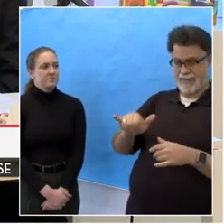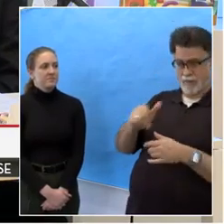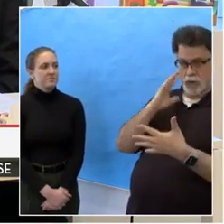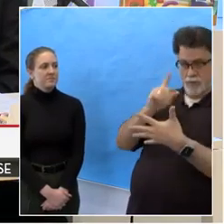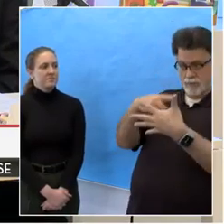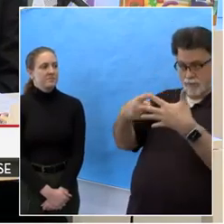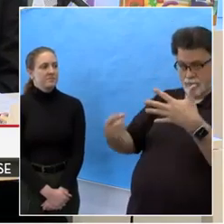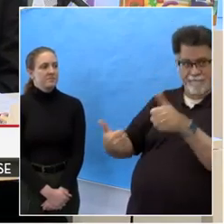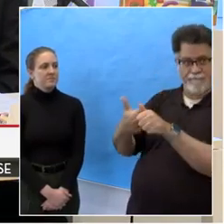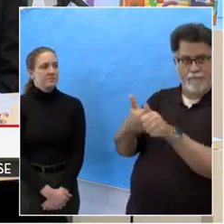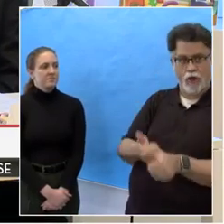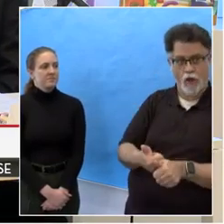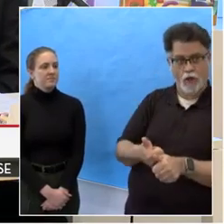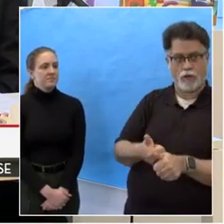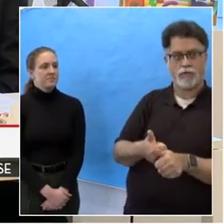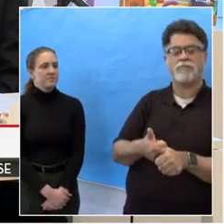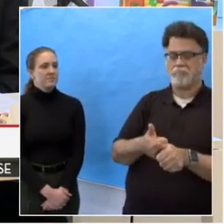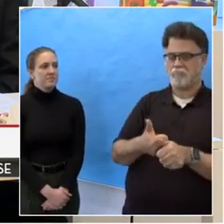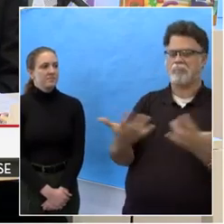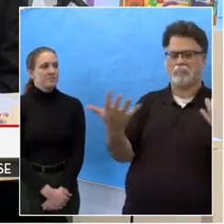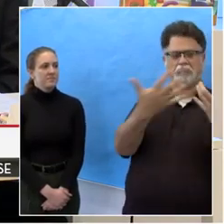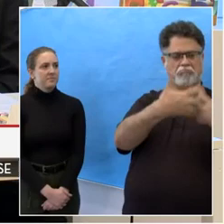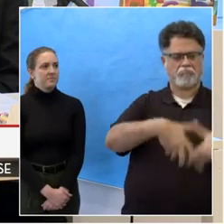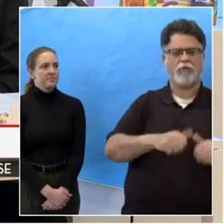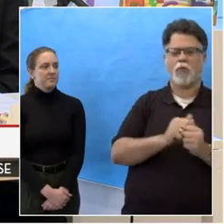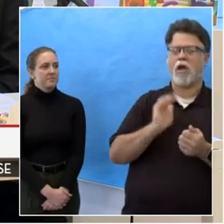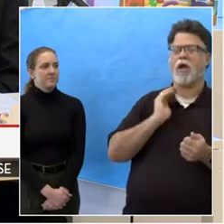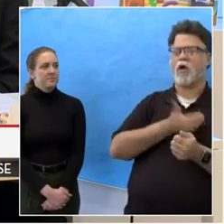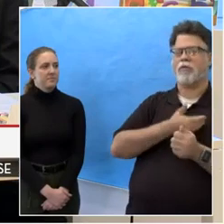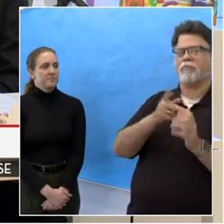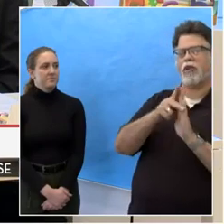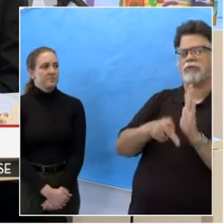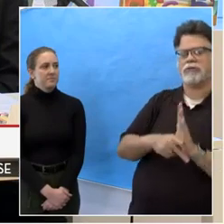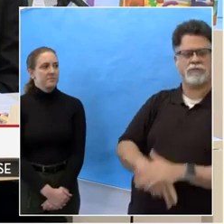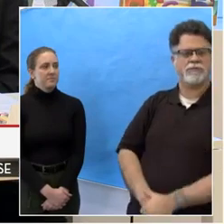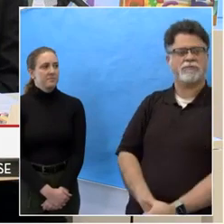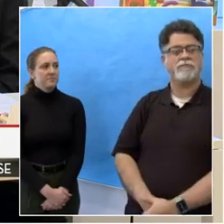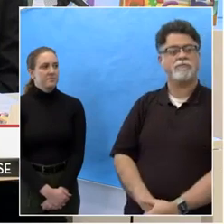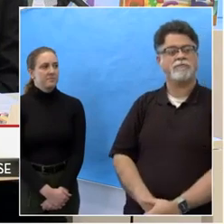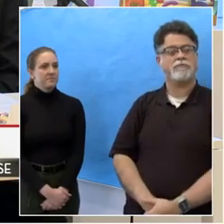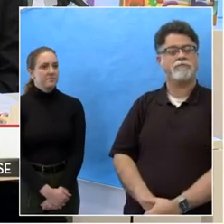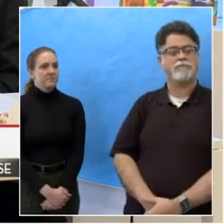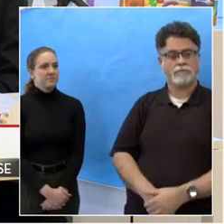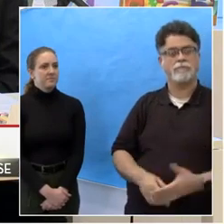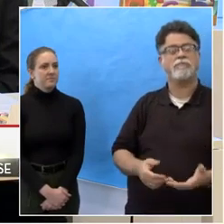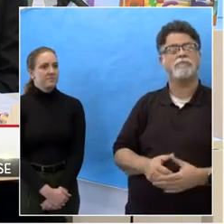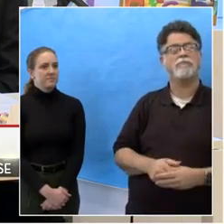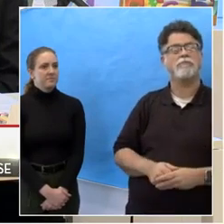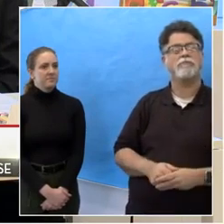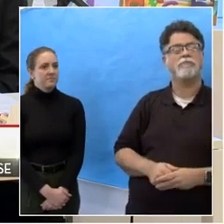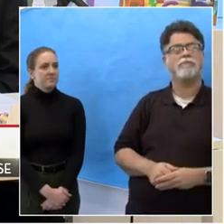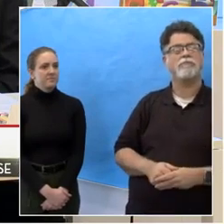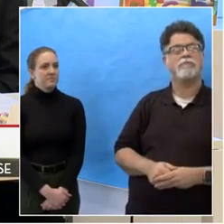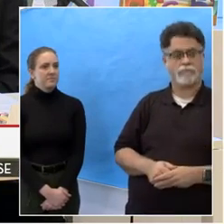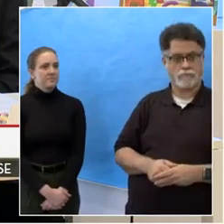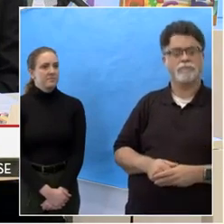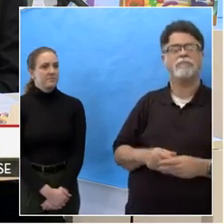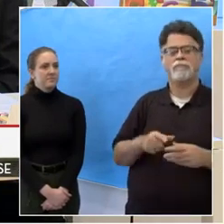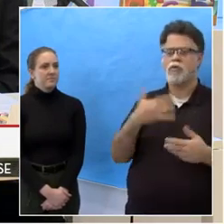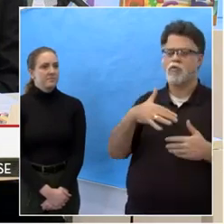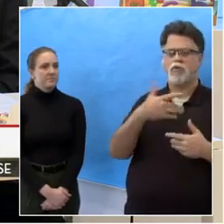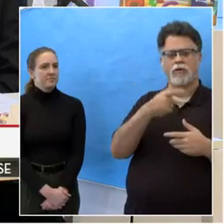to think more clearly about what that investment looks like at the individual school site, and to determine if there's any clarity